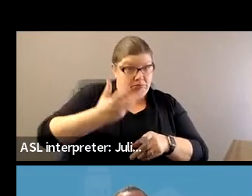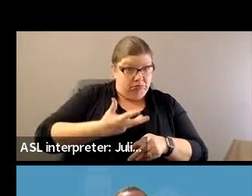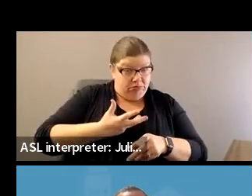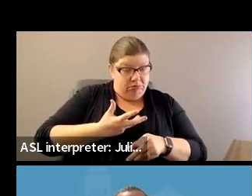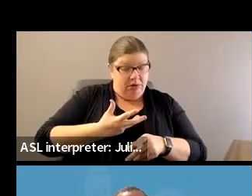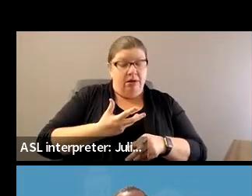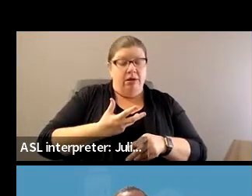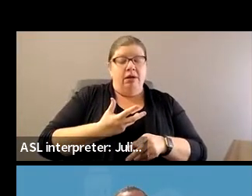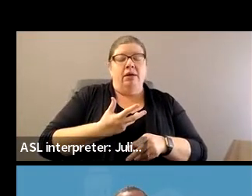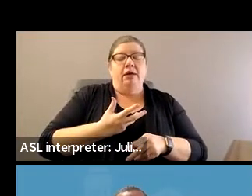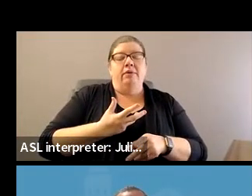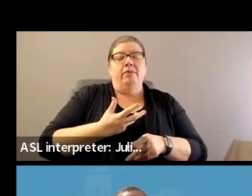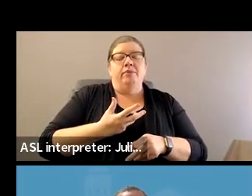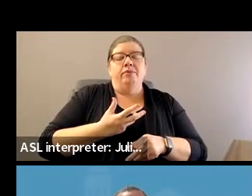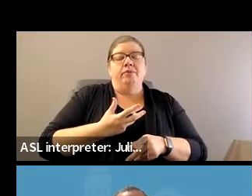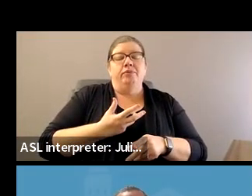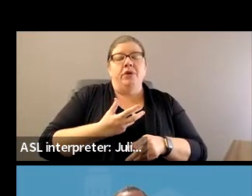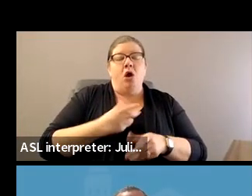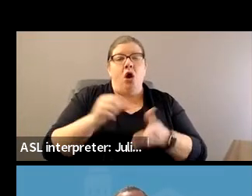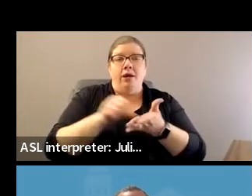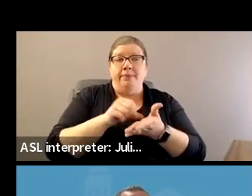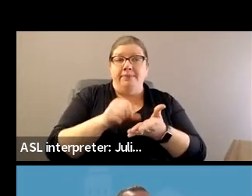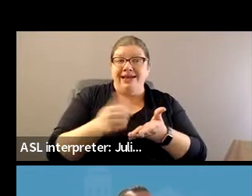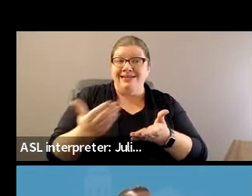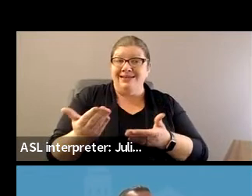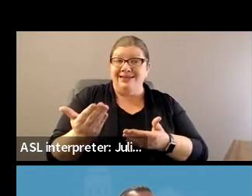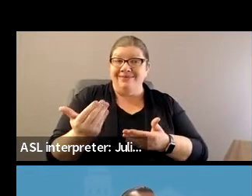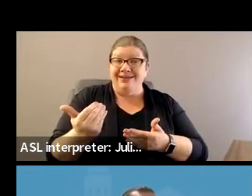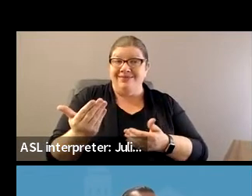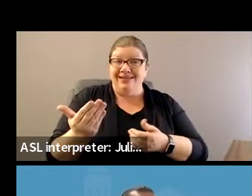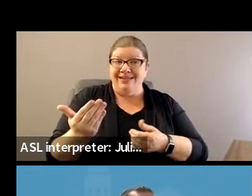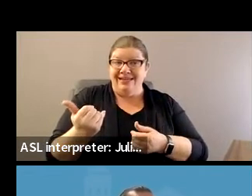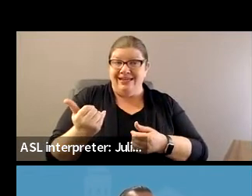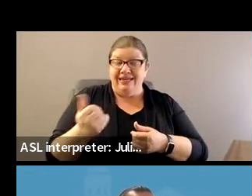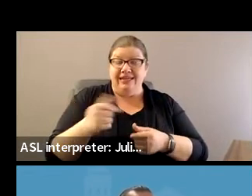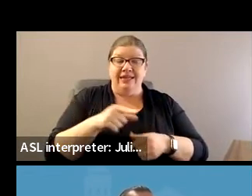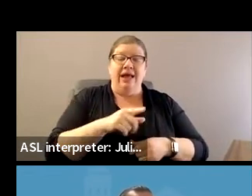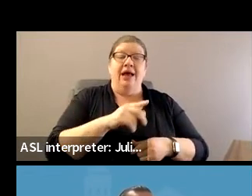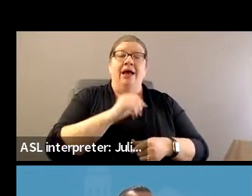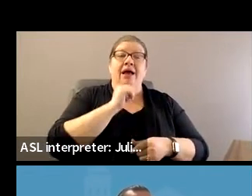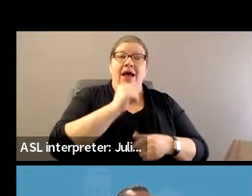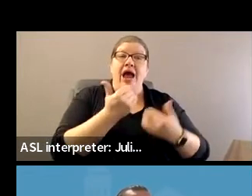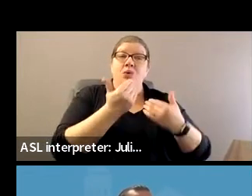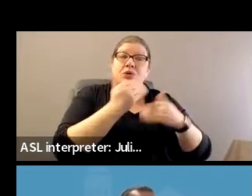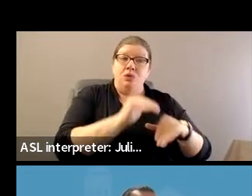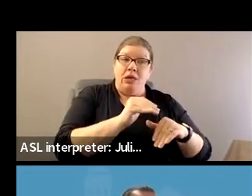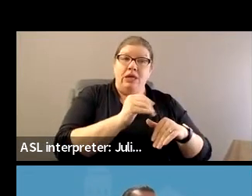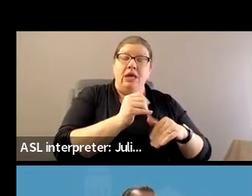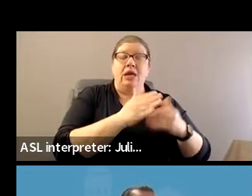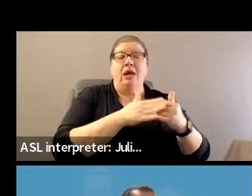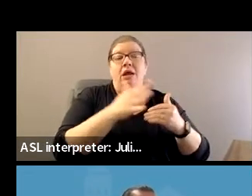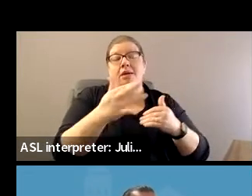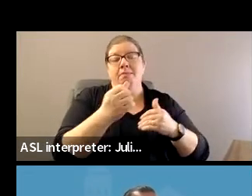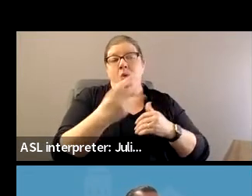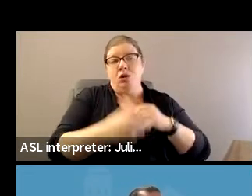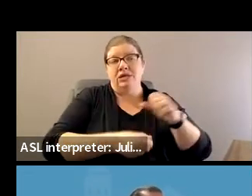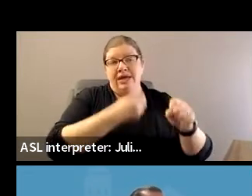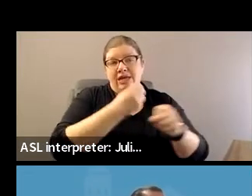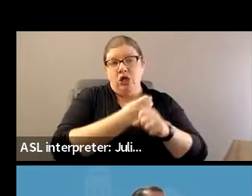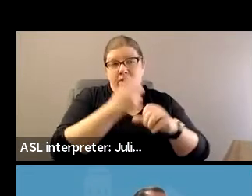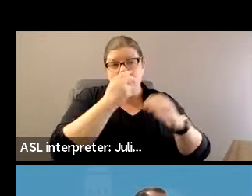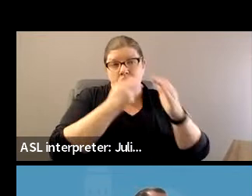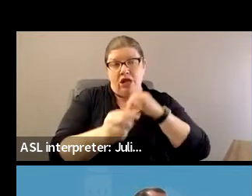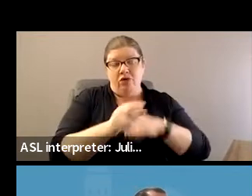took in page 15 in your unrestricted multi-year projections for